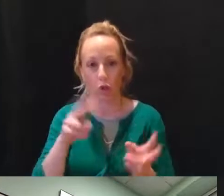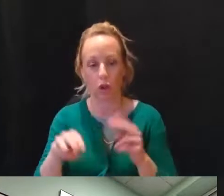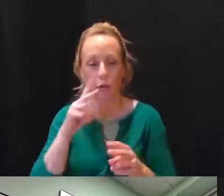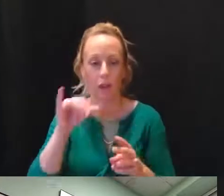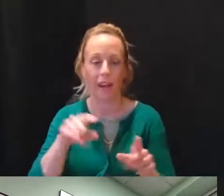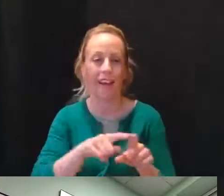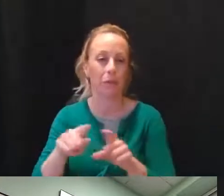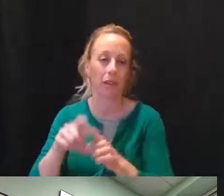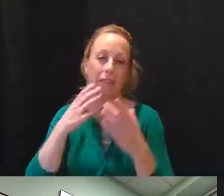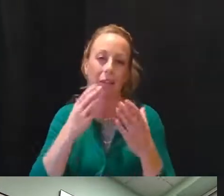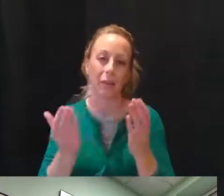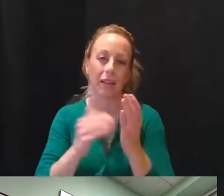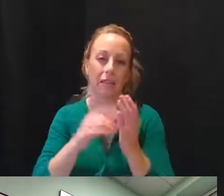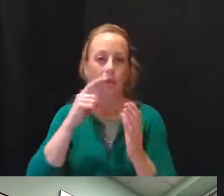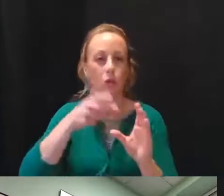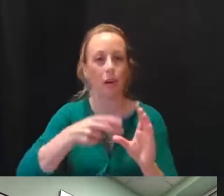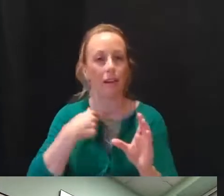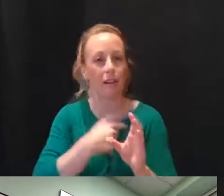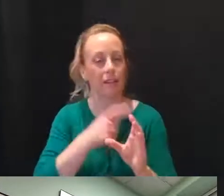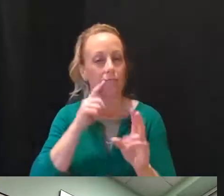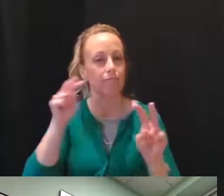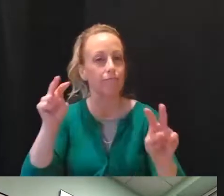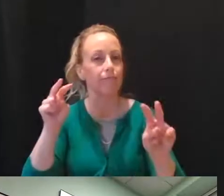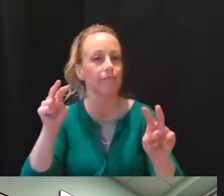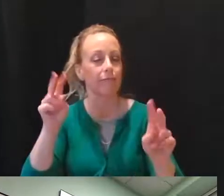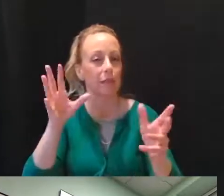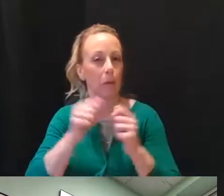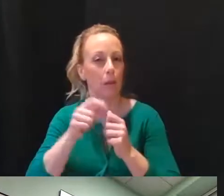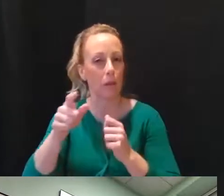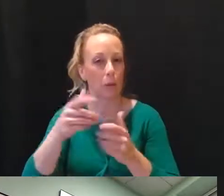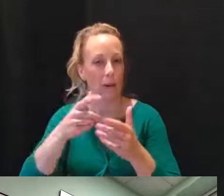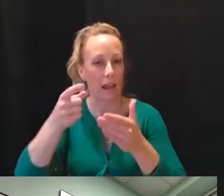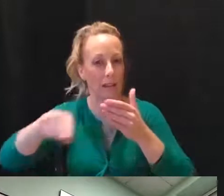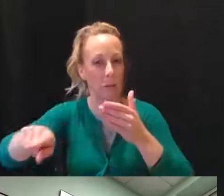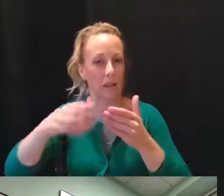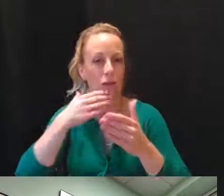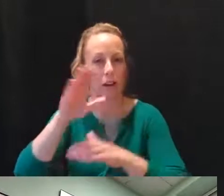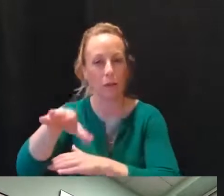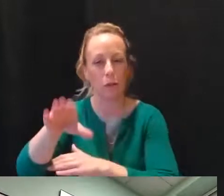again for joining us, and look forward to speaking with you all again next week. Have a good afternoon.